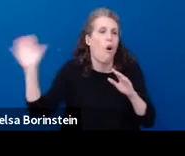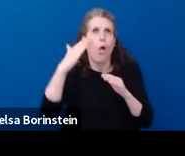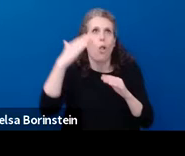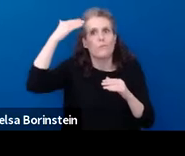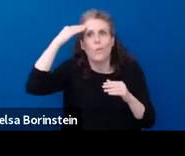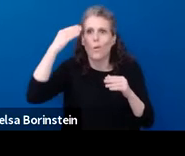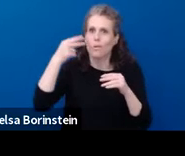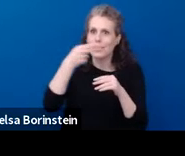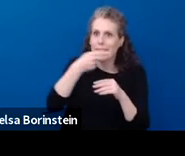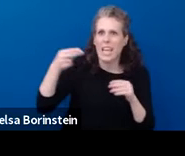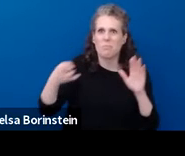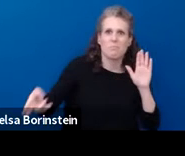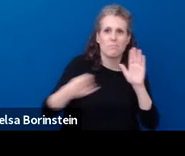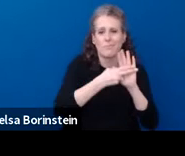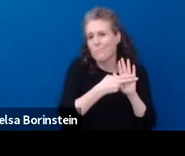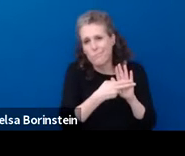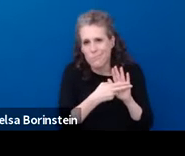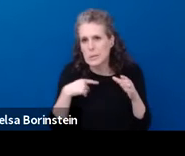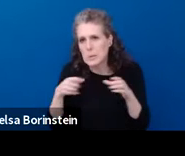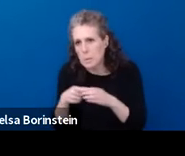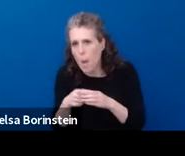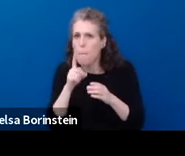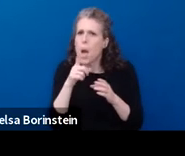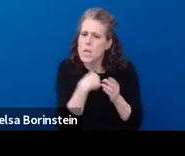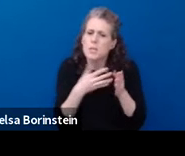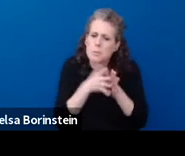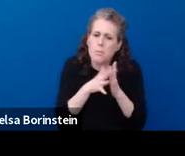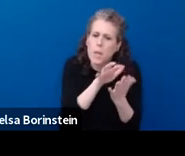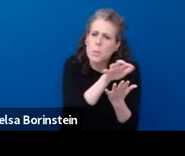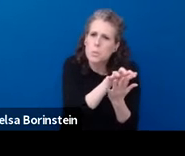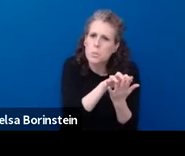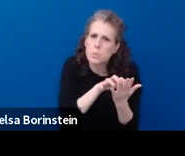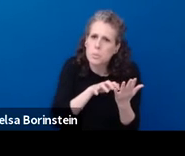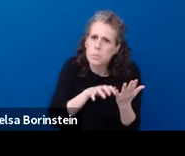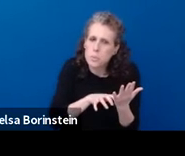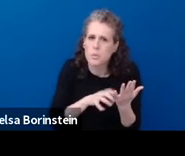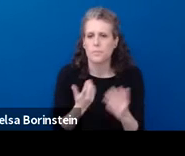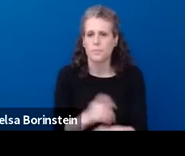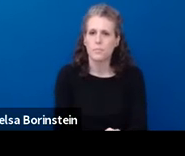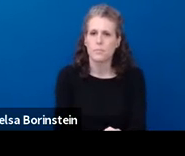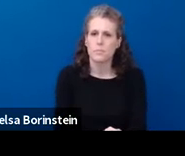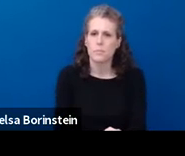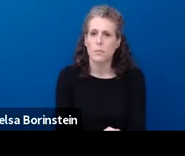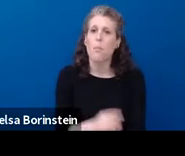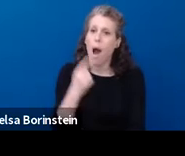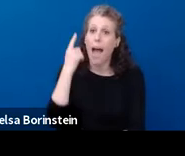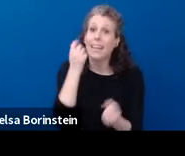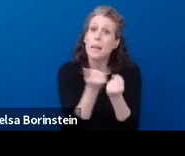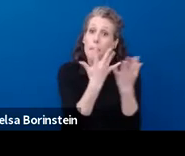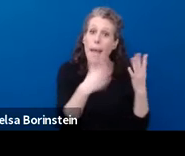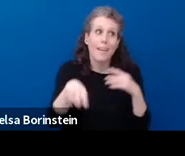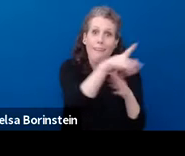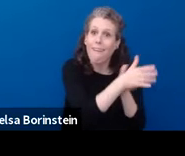And I think that also made the difference that many organizations wanted to participate, was that I was really open with who are